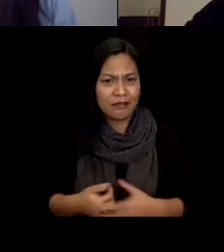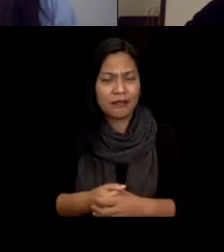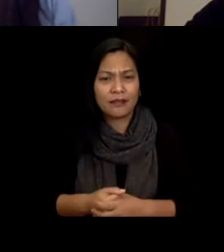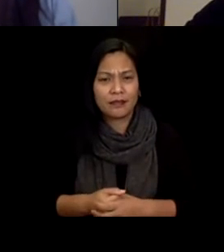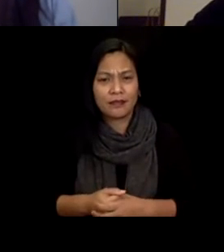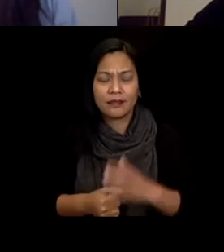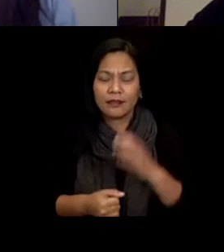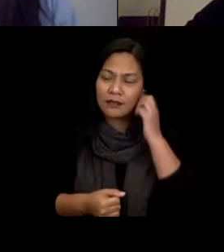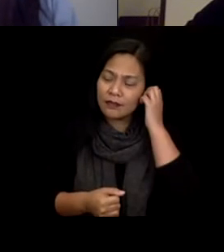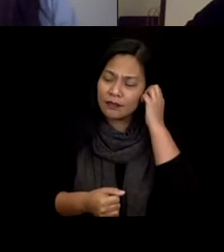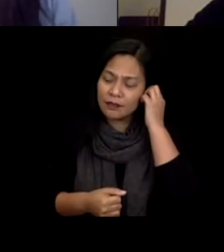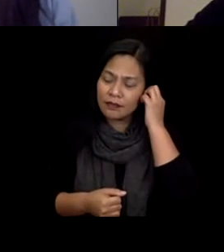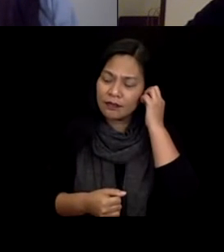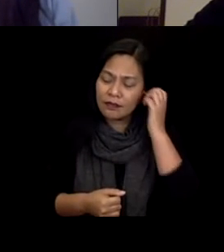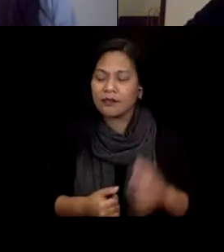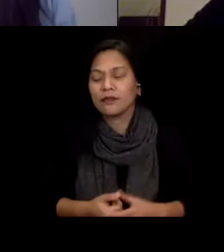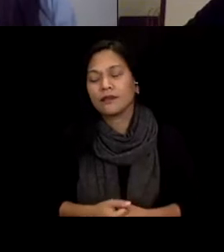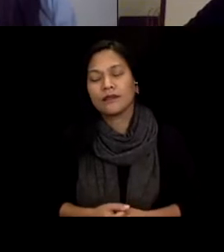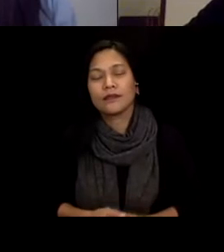kind of has the kind of,